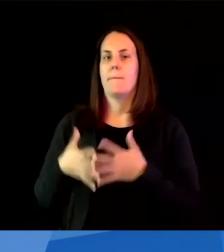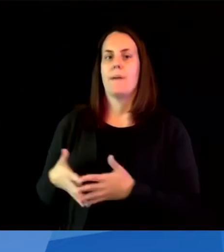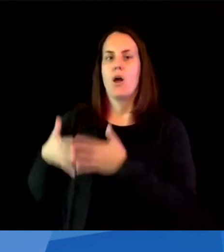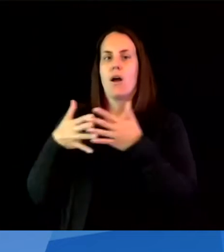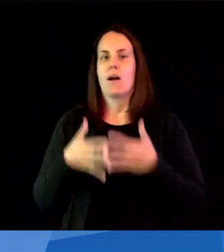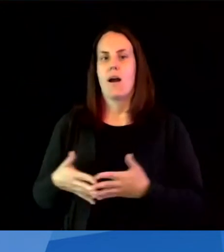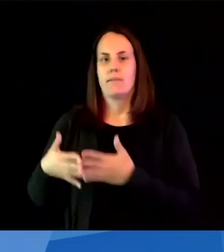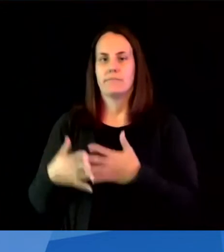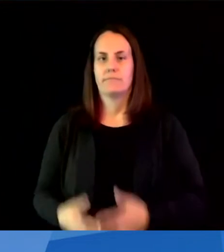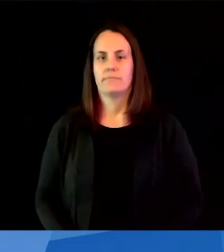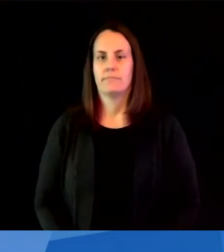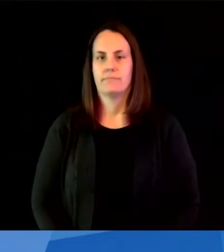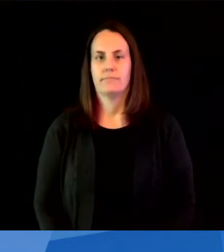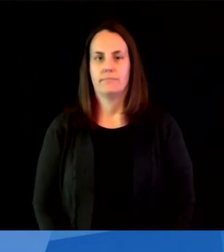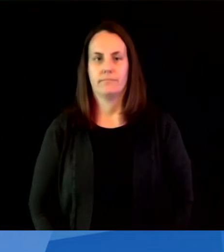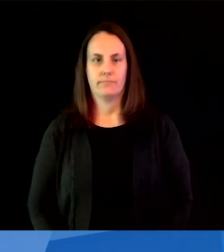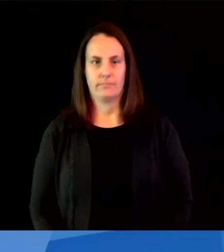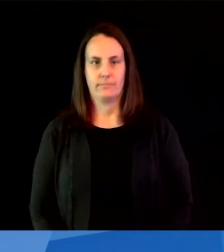Hi.